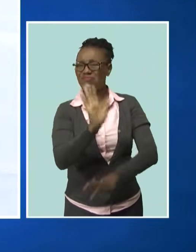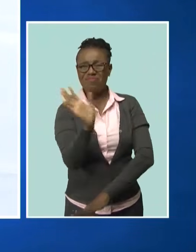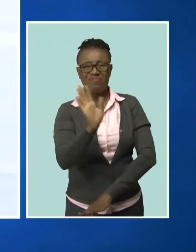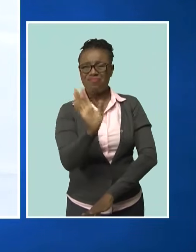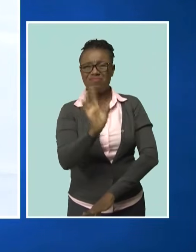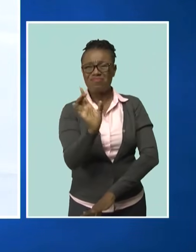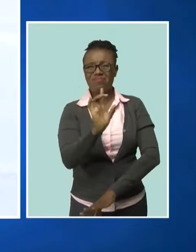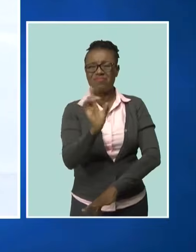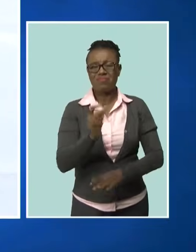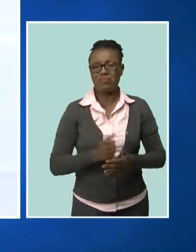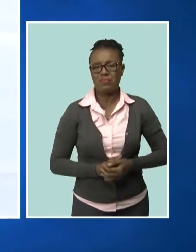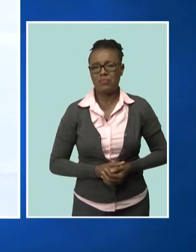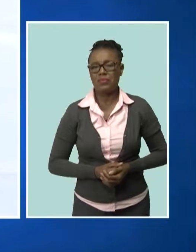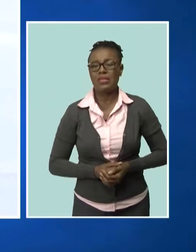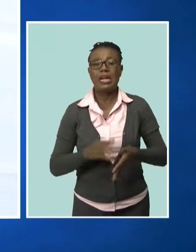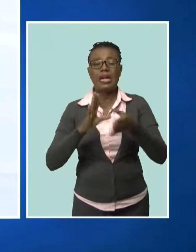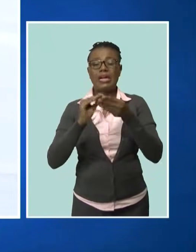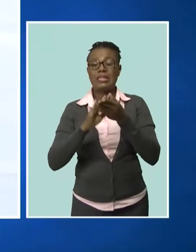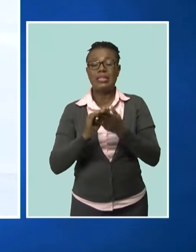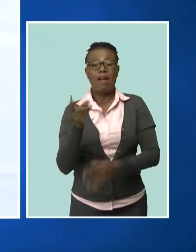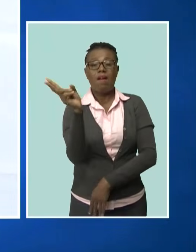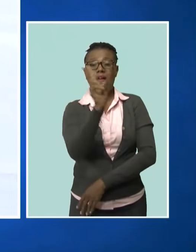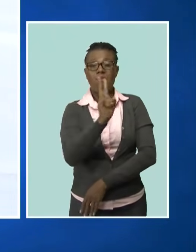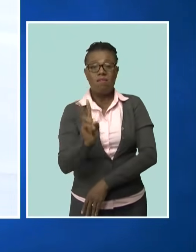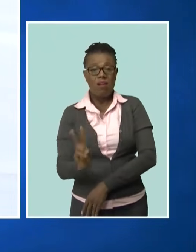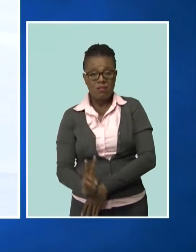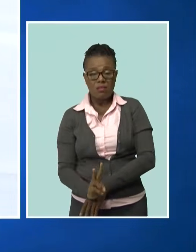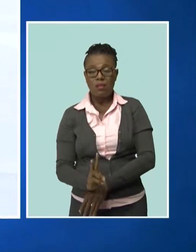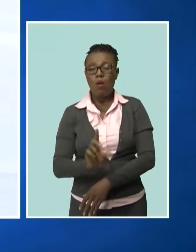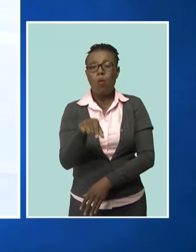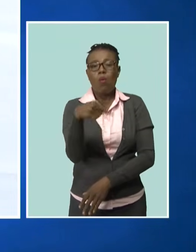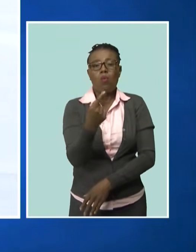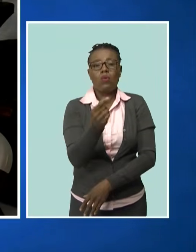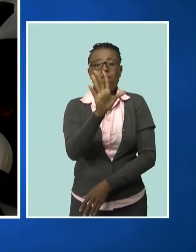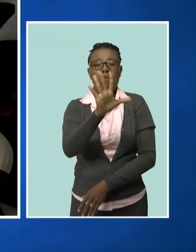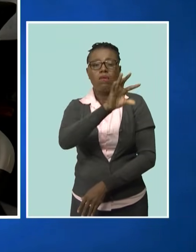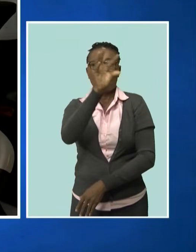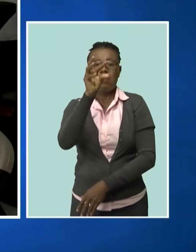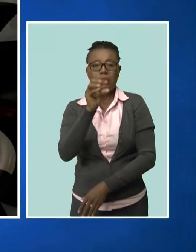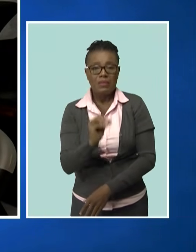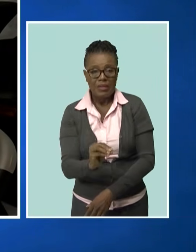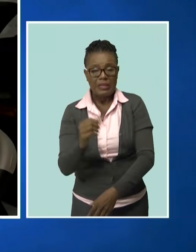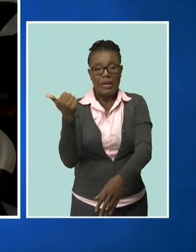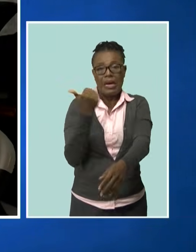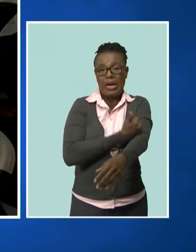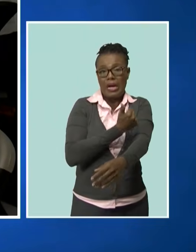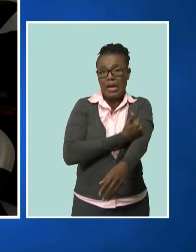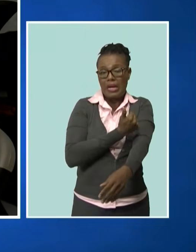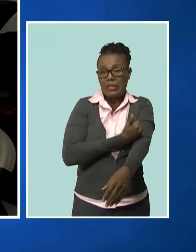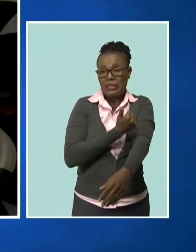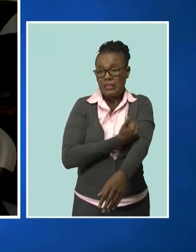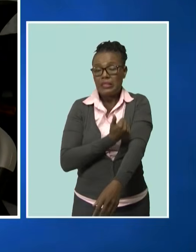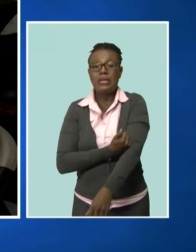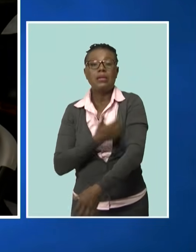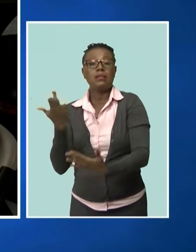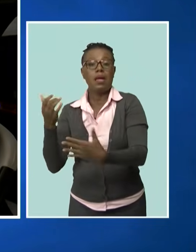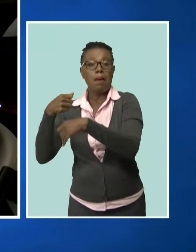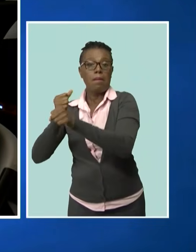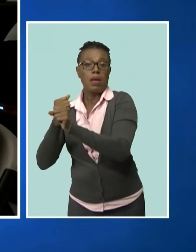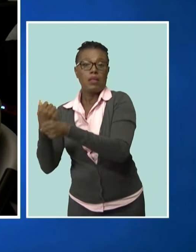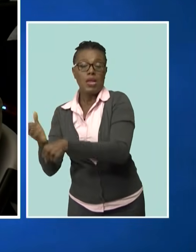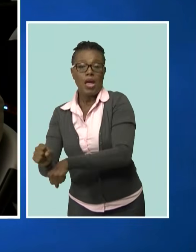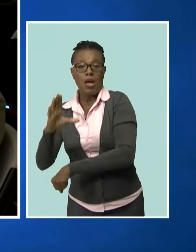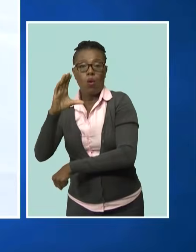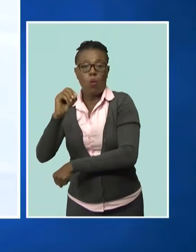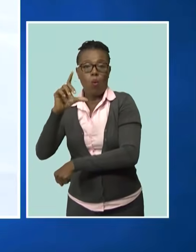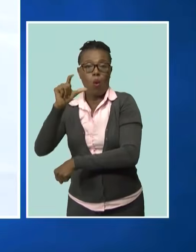have through Venezuela only 5% of the drug that is producing in Colombia,